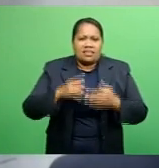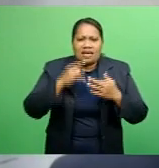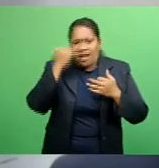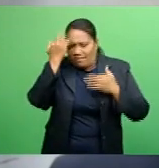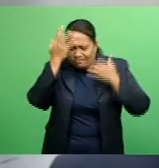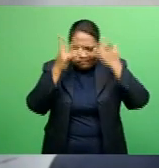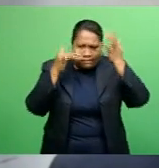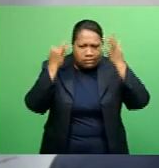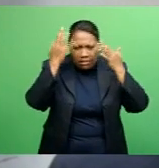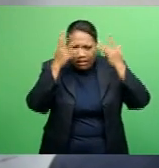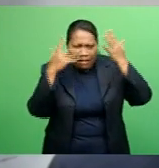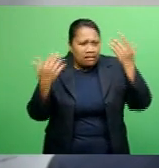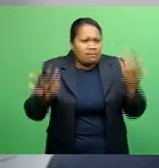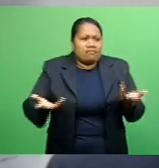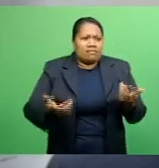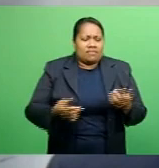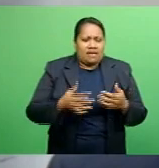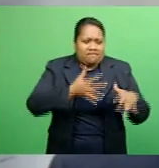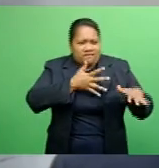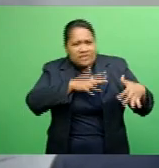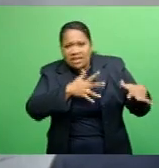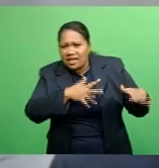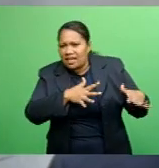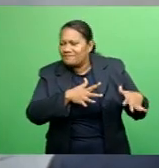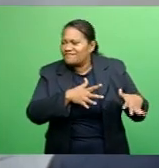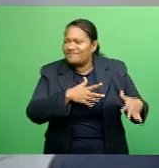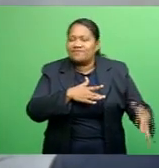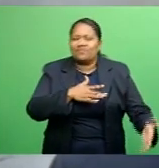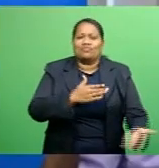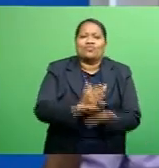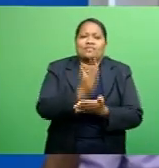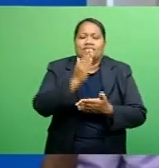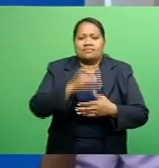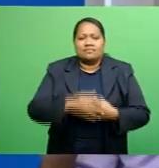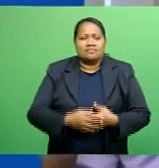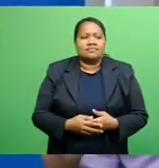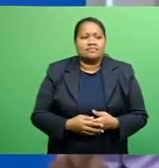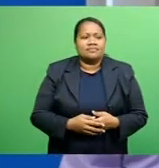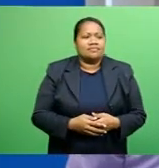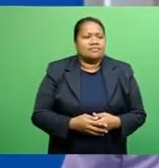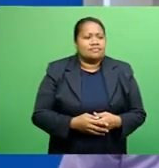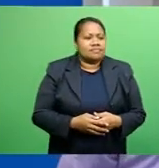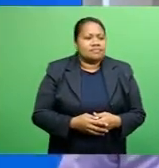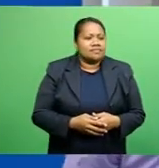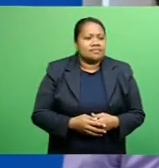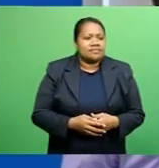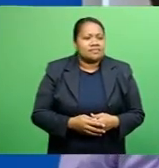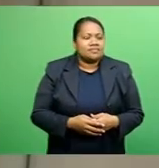speculation by fear mongers. No, the vaccine is